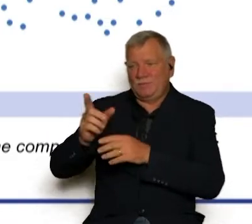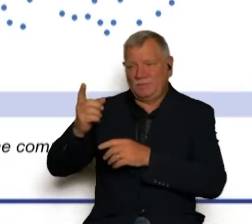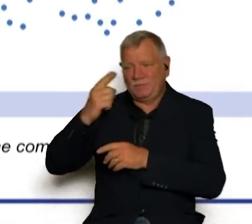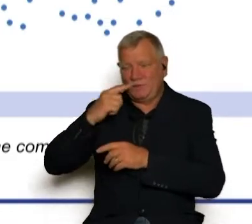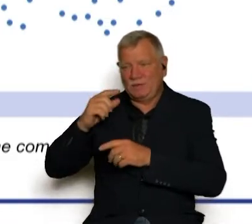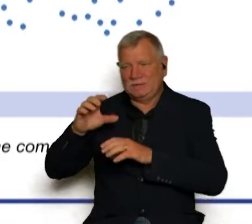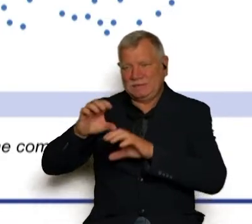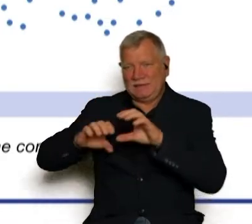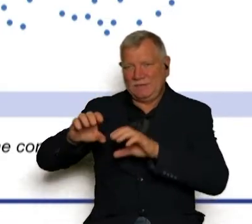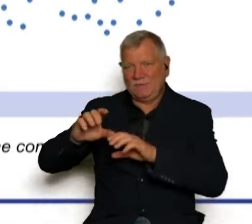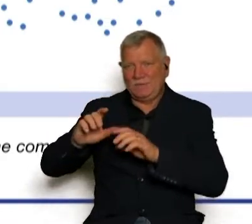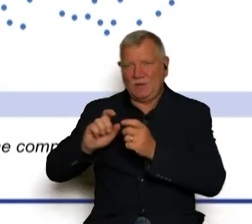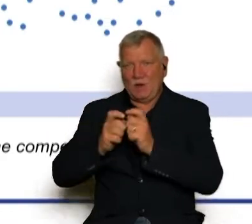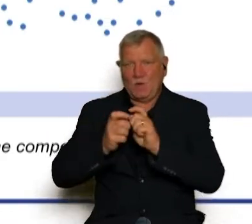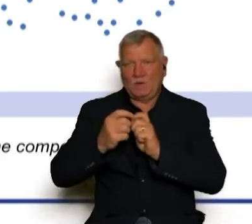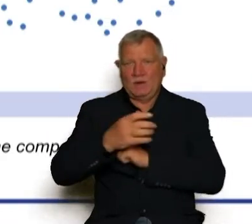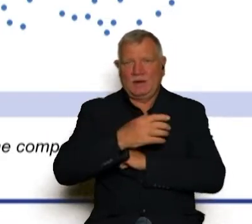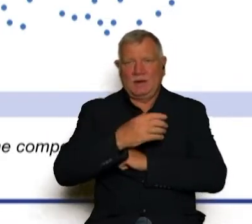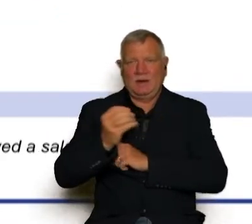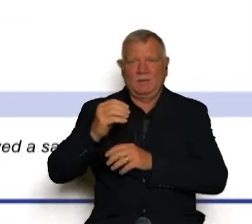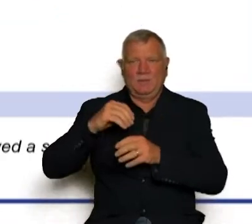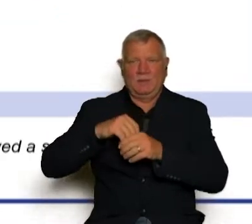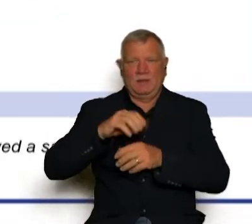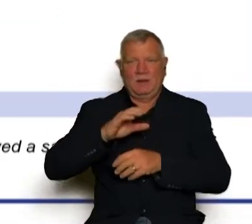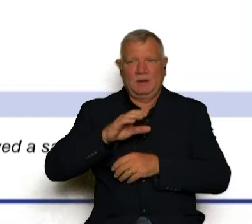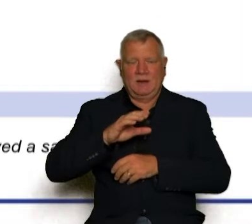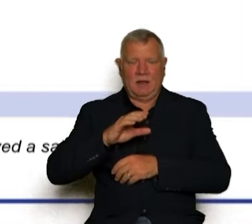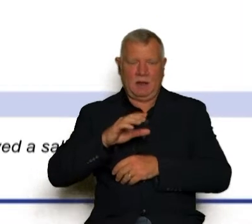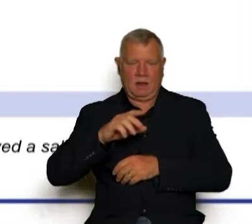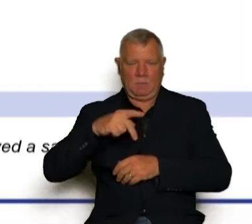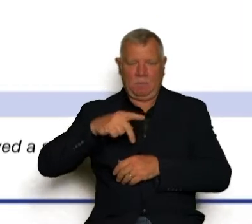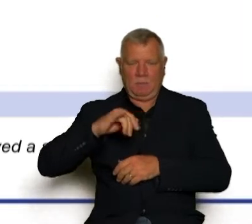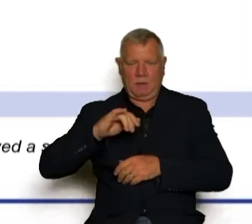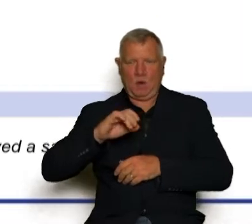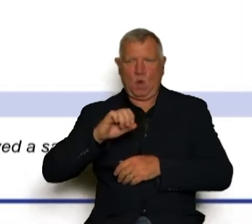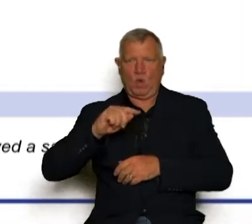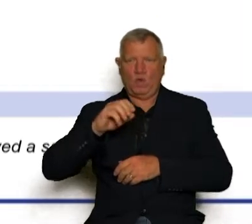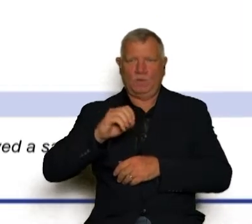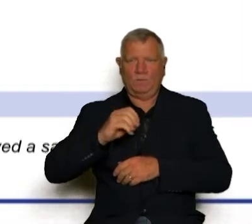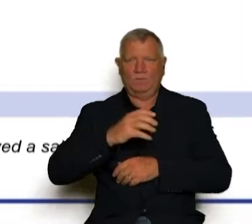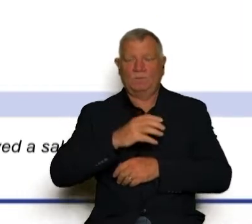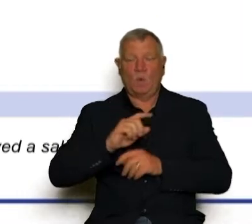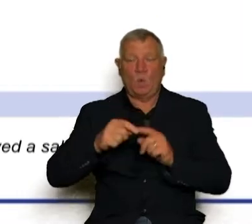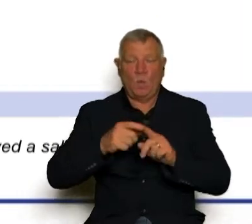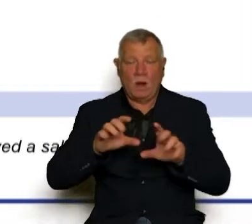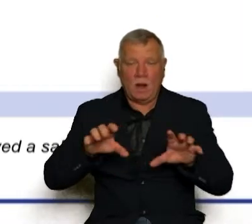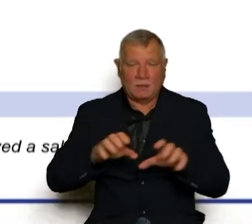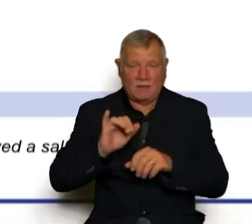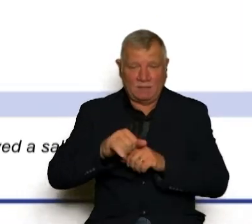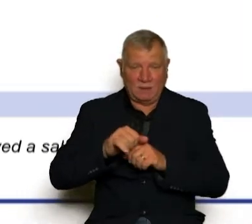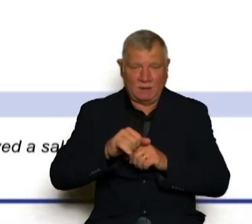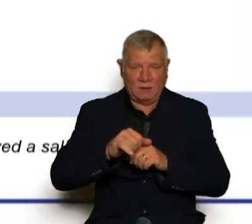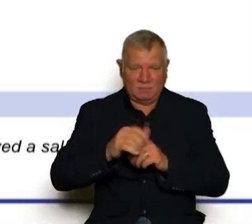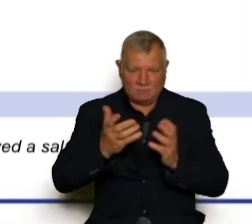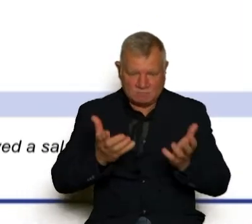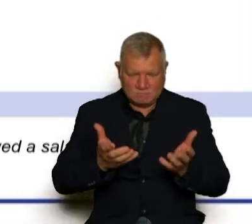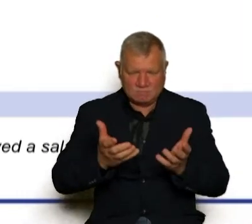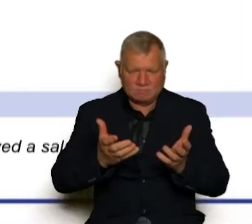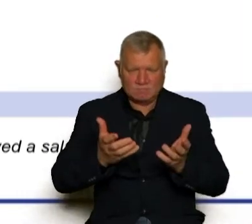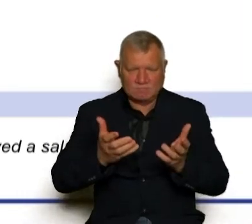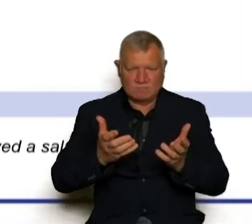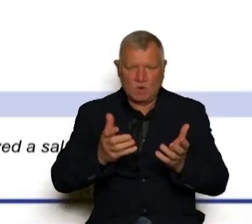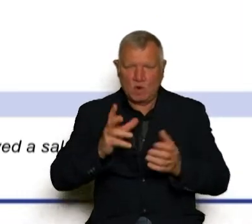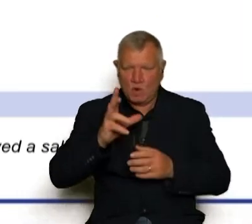agency. So using the scientific methodology to implement the adjustments in the pilot program, when we did these